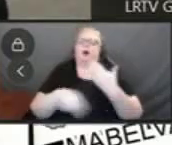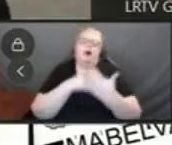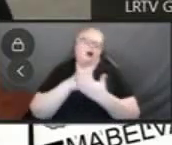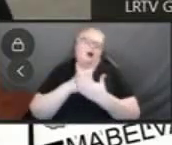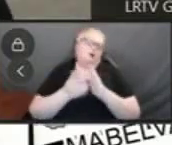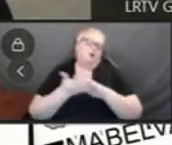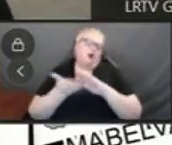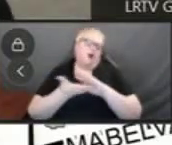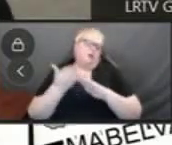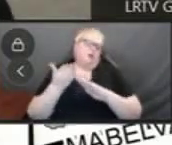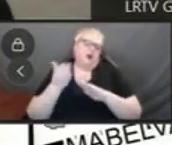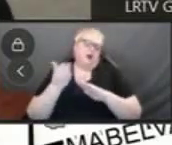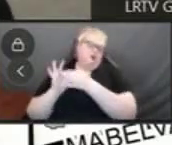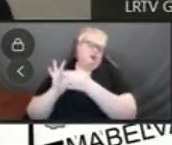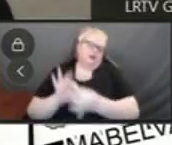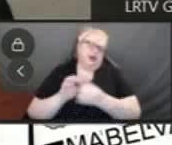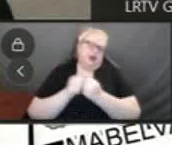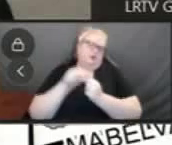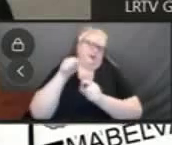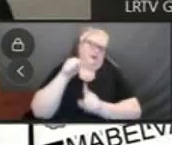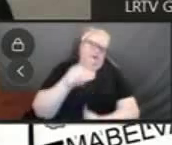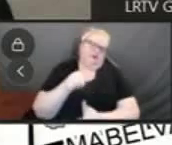tied to this applicant?